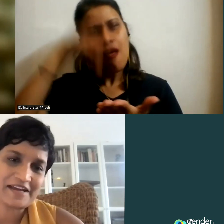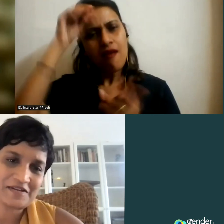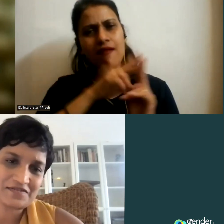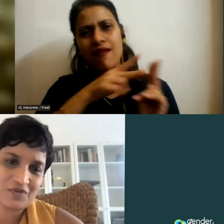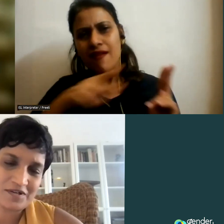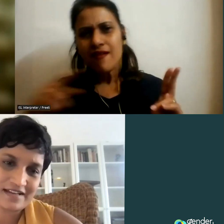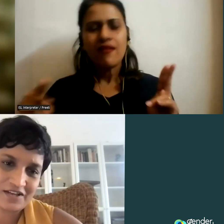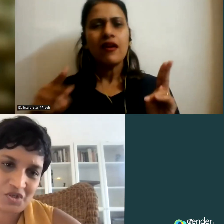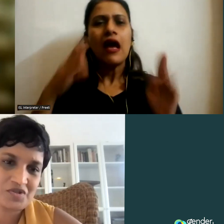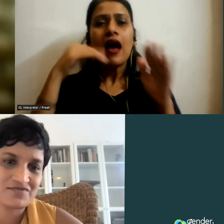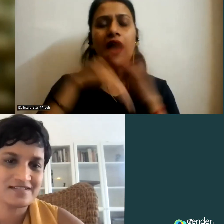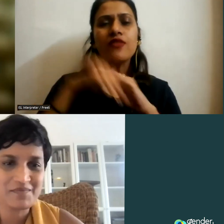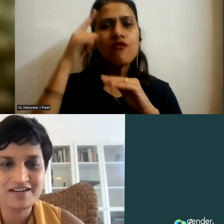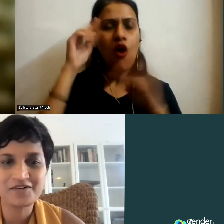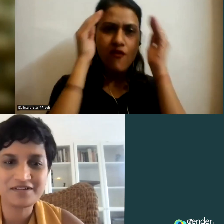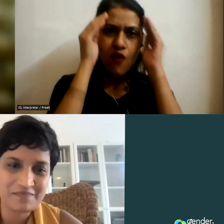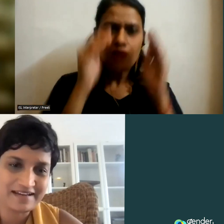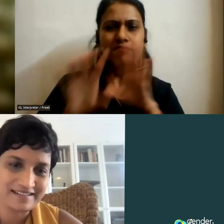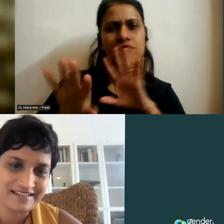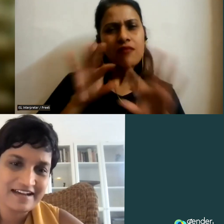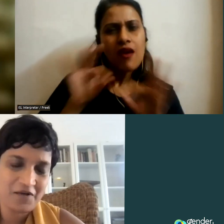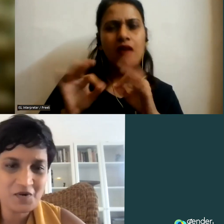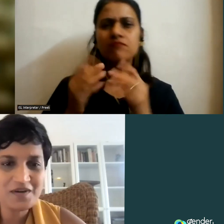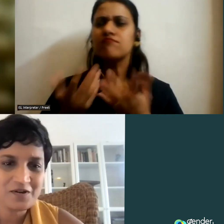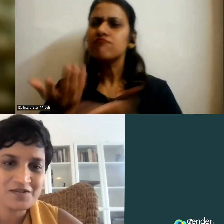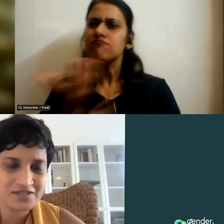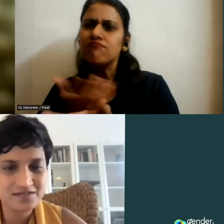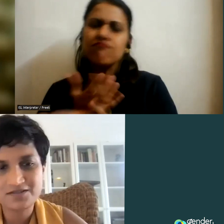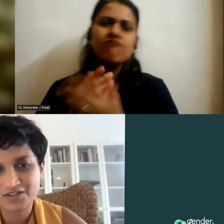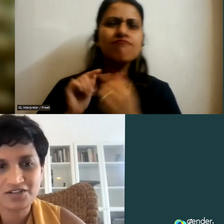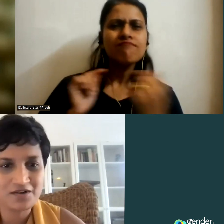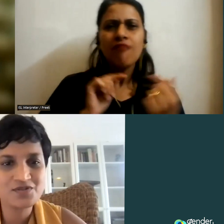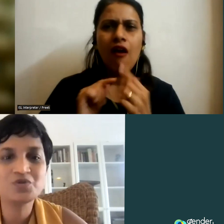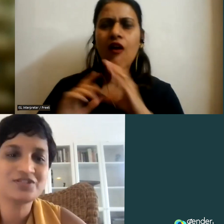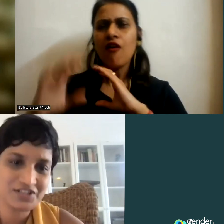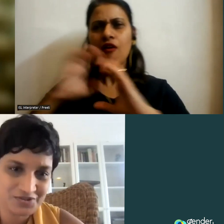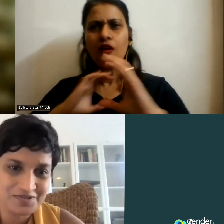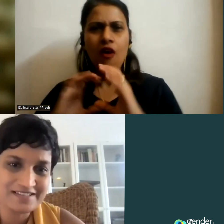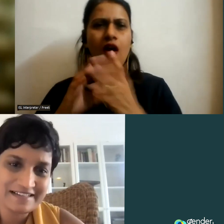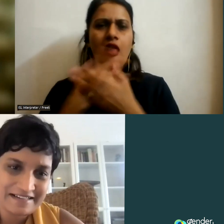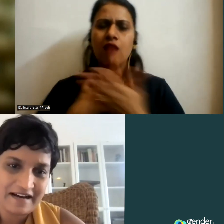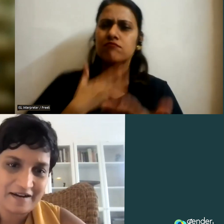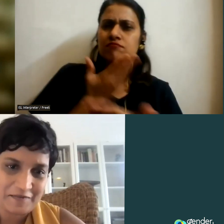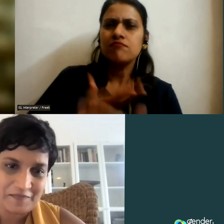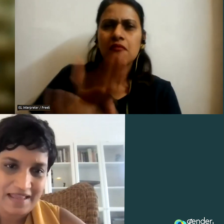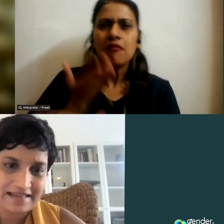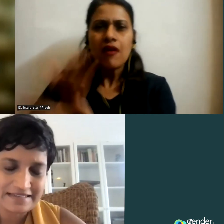the areas of focus that I chose for a seminar or a debate. And it was always also structured around social issues.